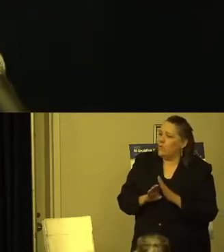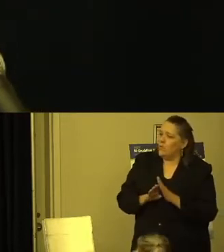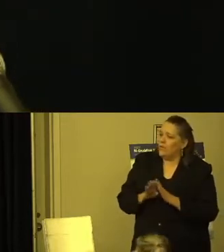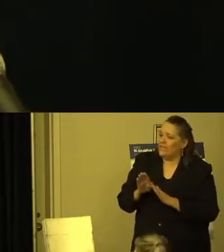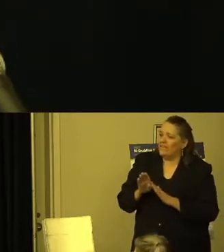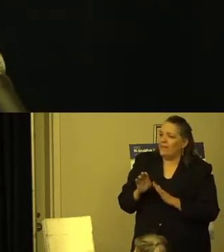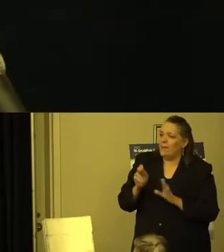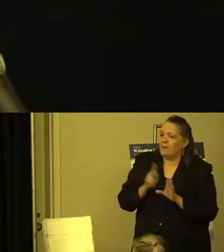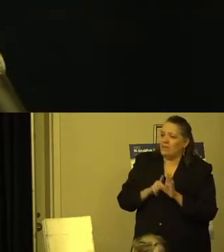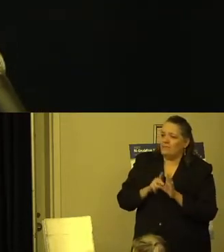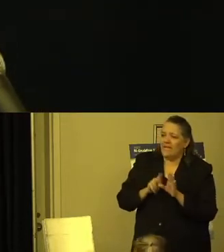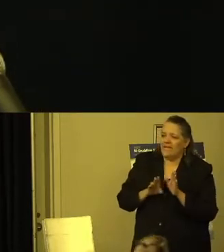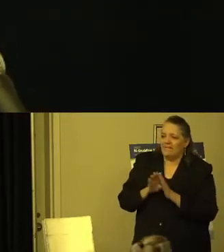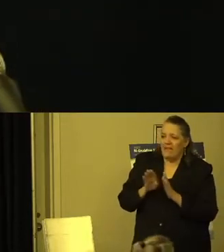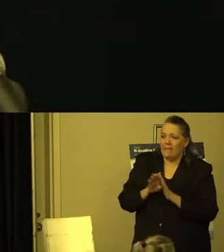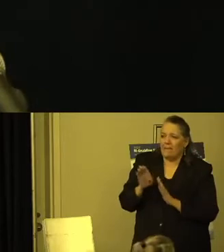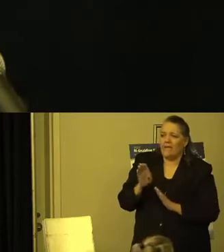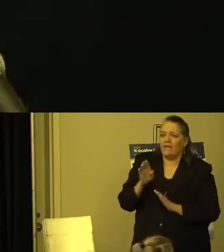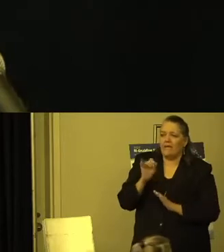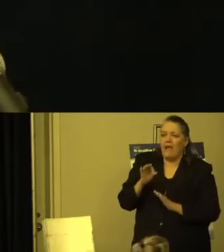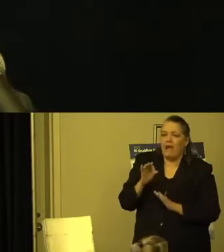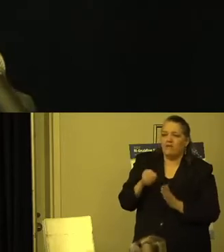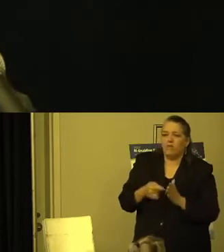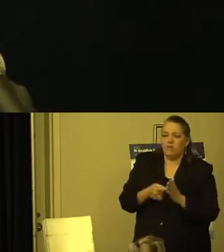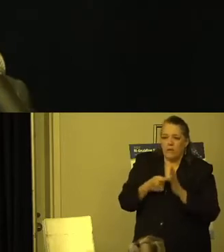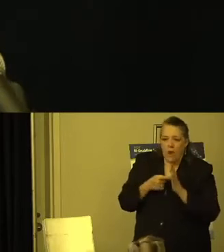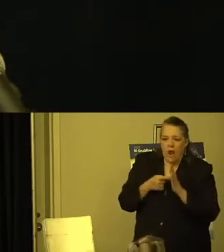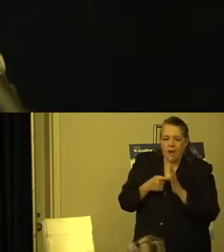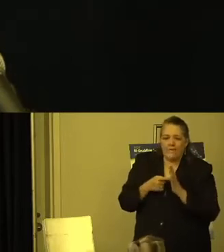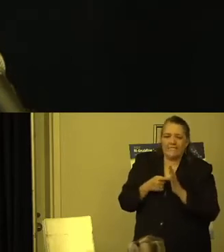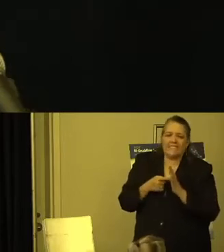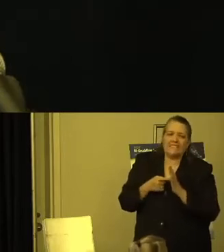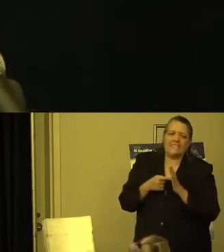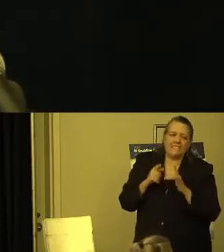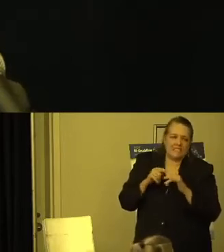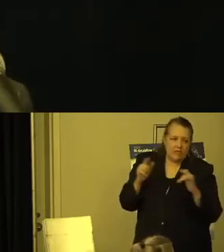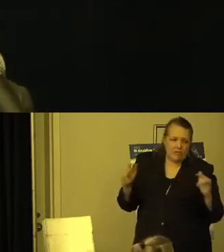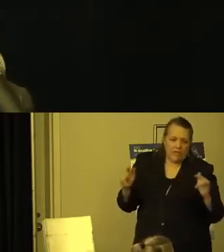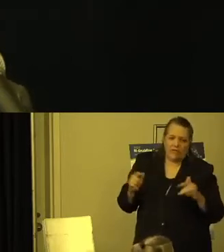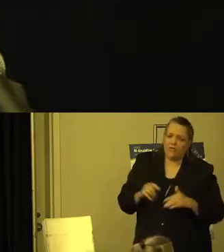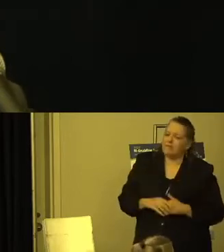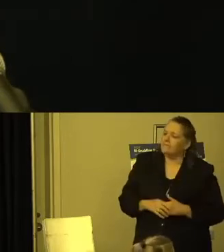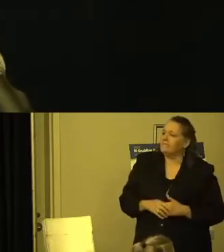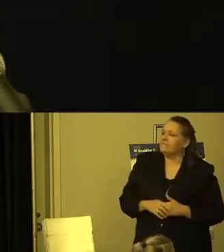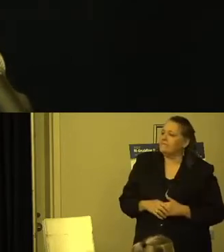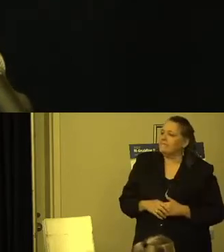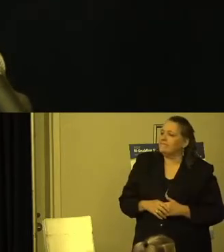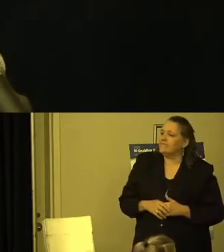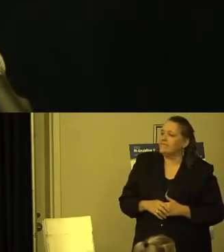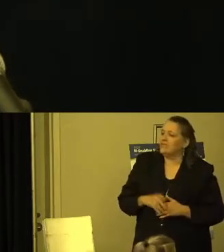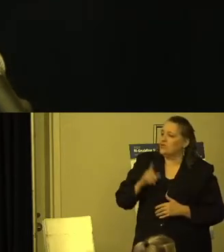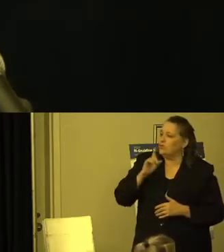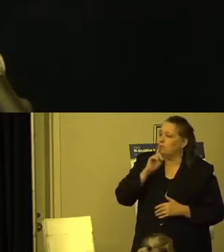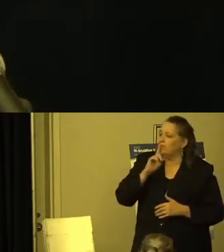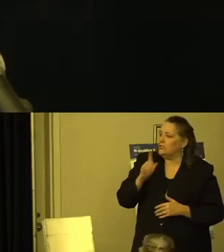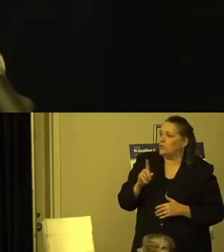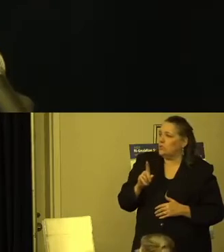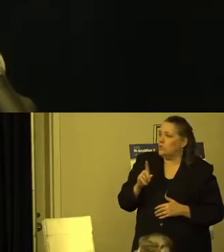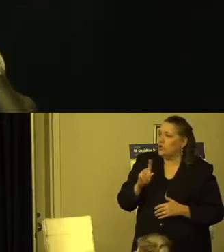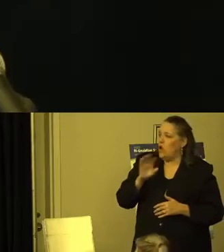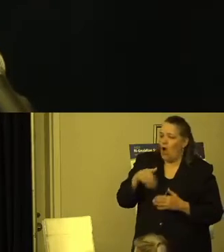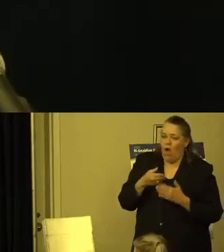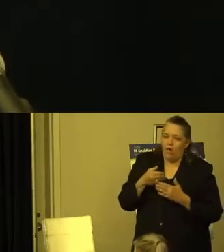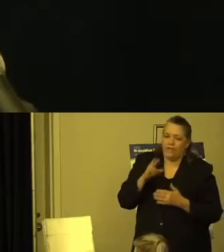we participate in the development of requirements, et cetera, to help make sure that all